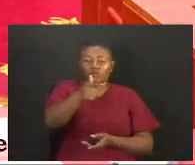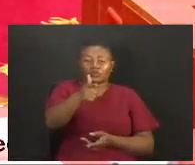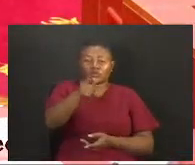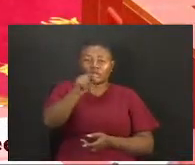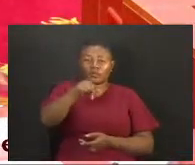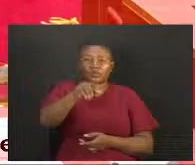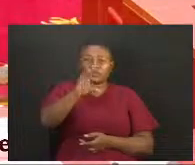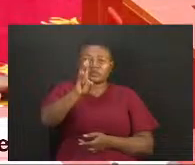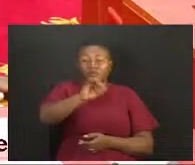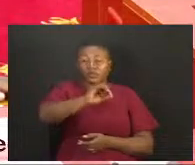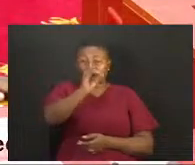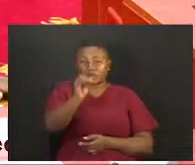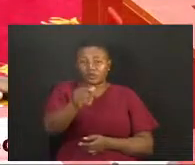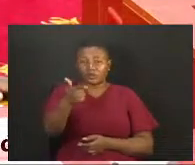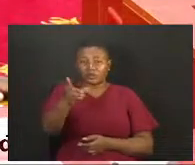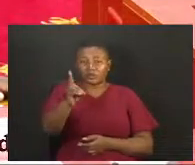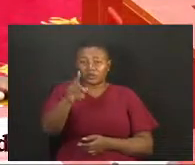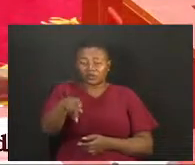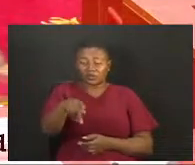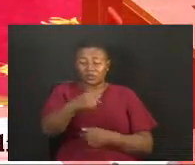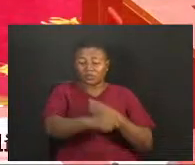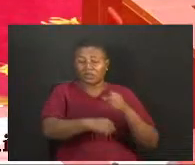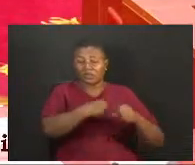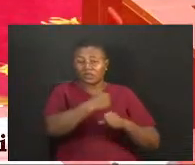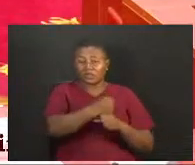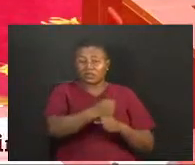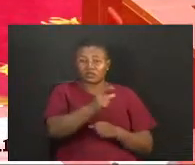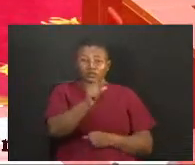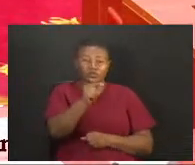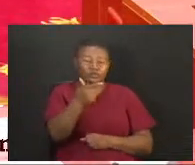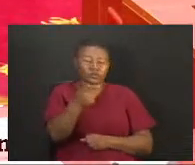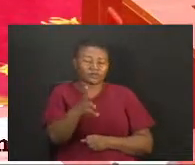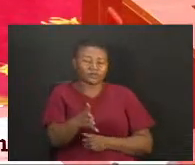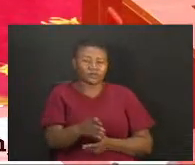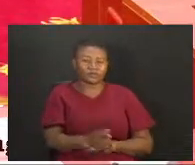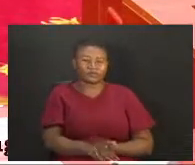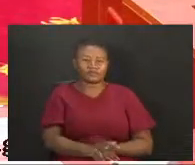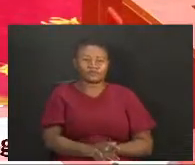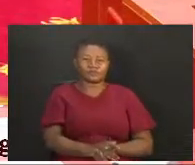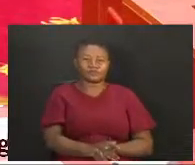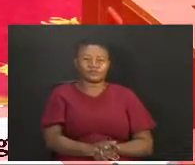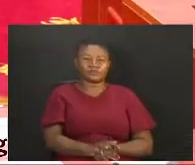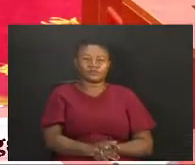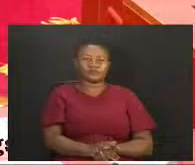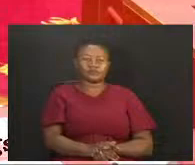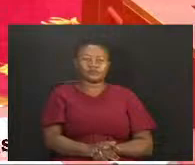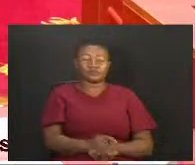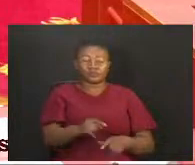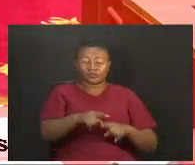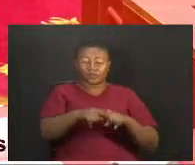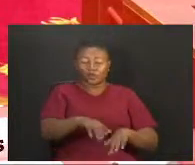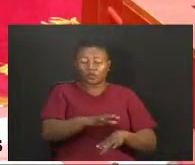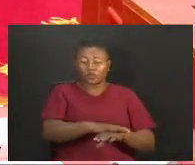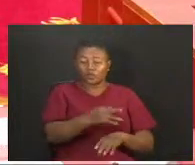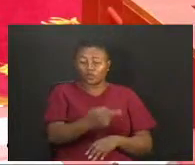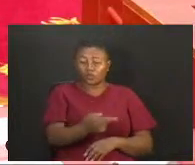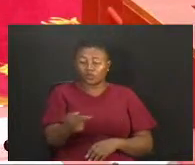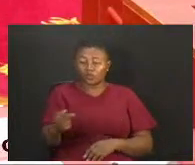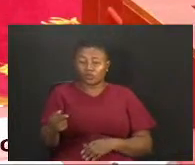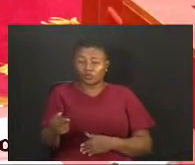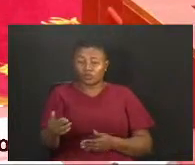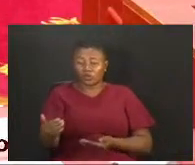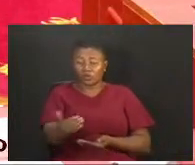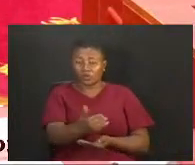21.7% of GDP in the year 2024. Mr. Speaker, based on the resource allocation from